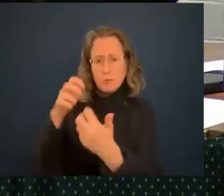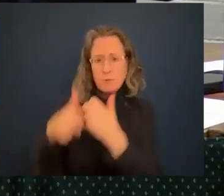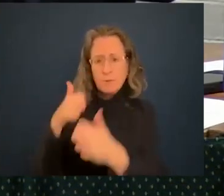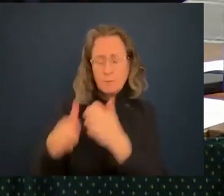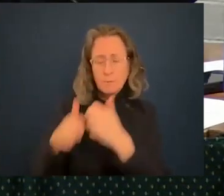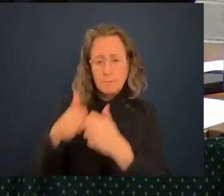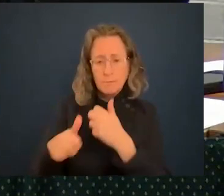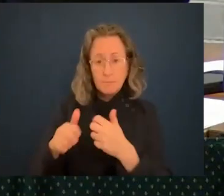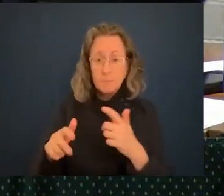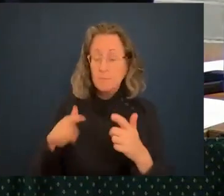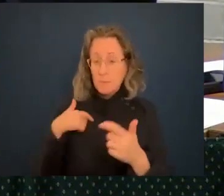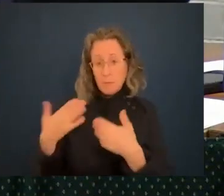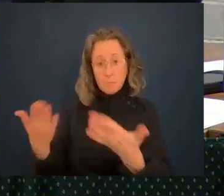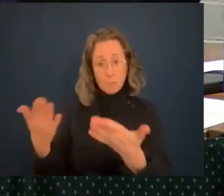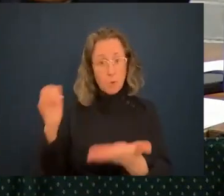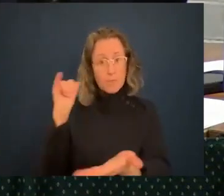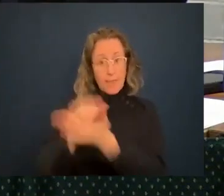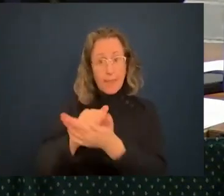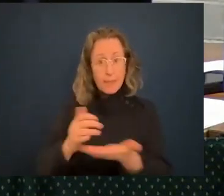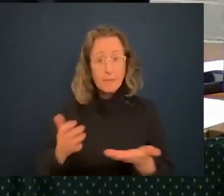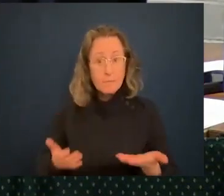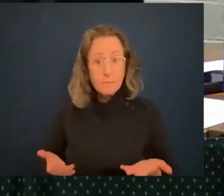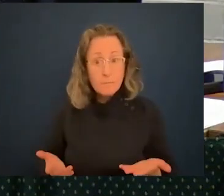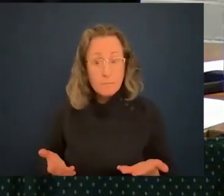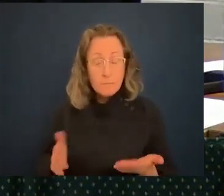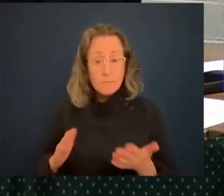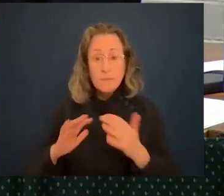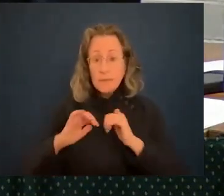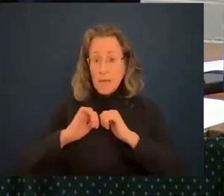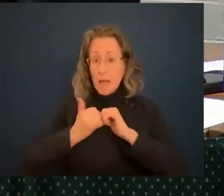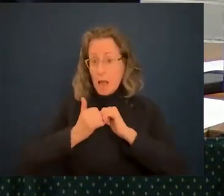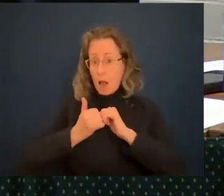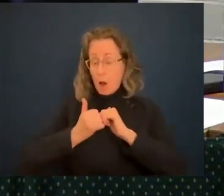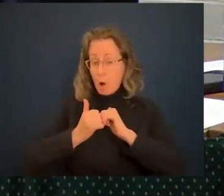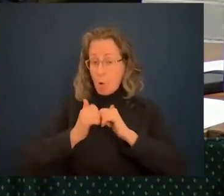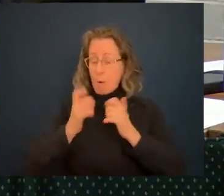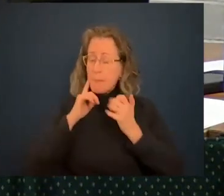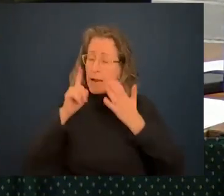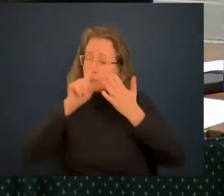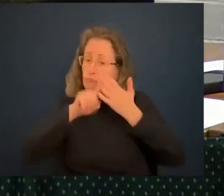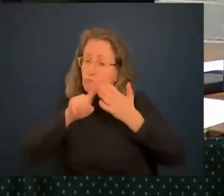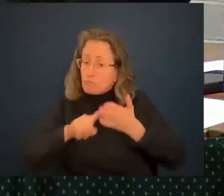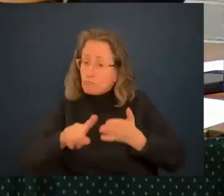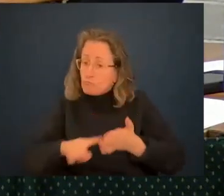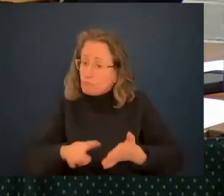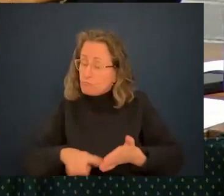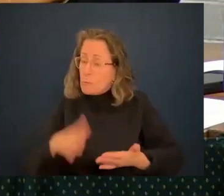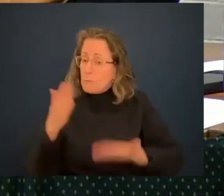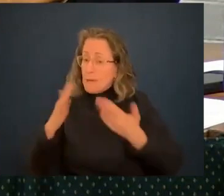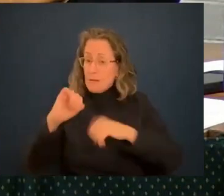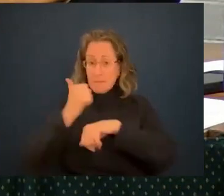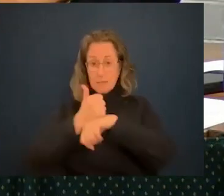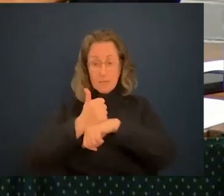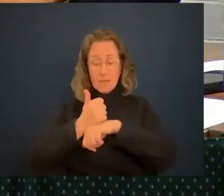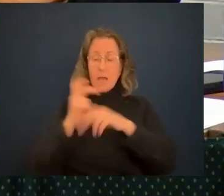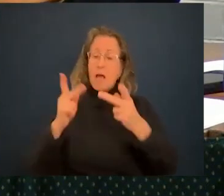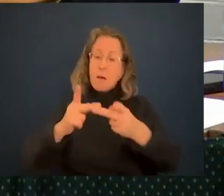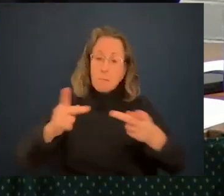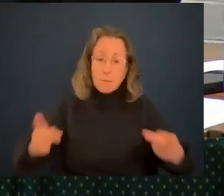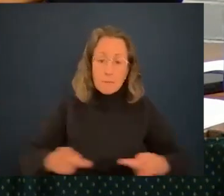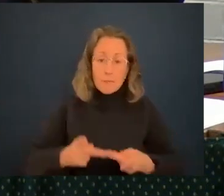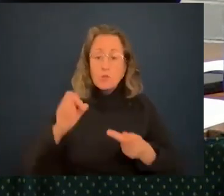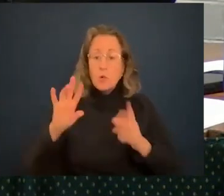by establishing some kind of or at least by exploring establishing some kind of position or Department